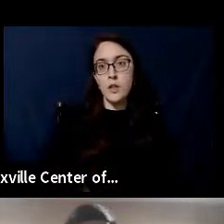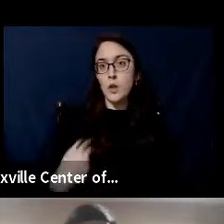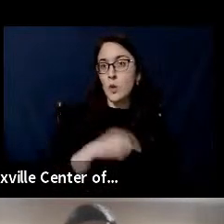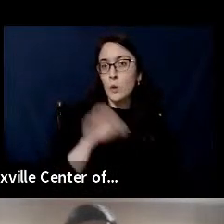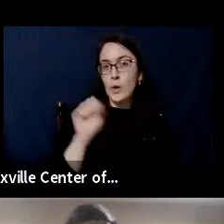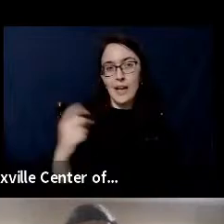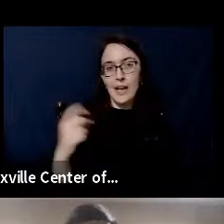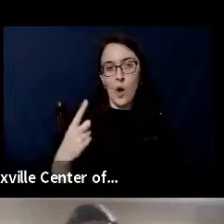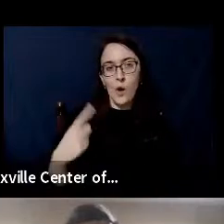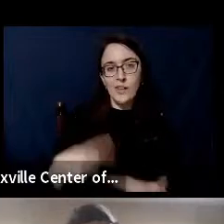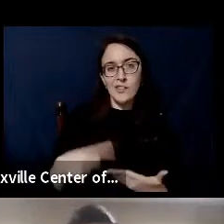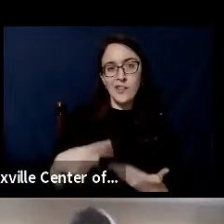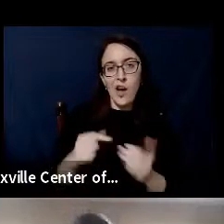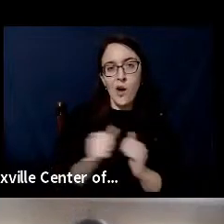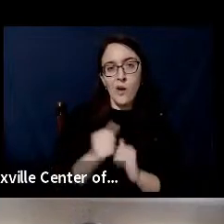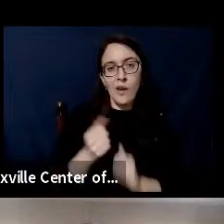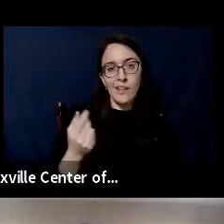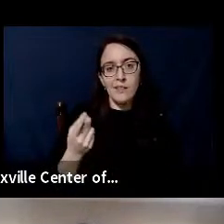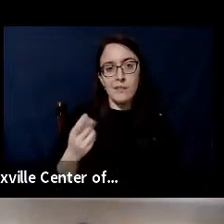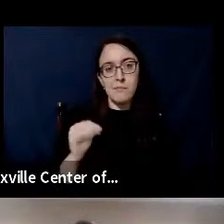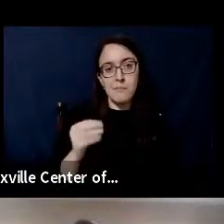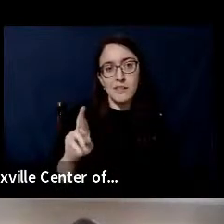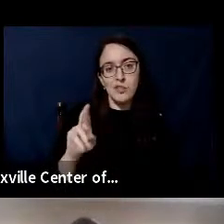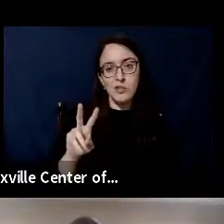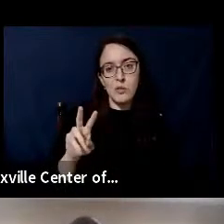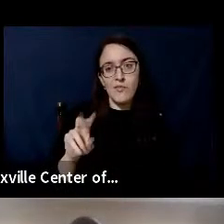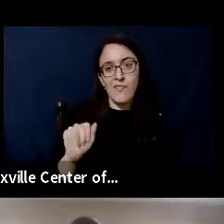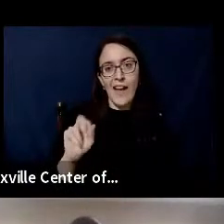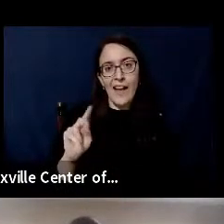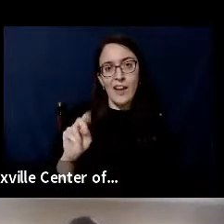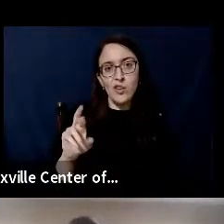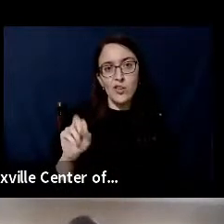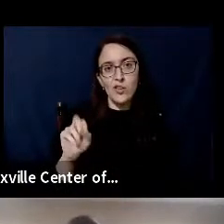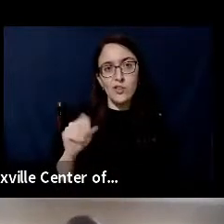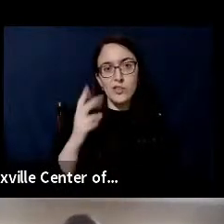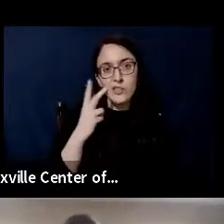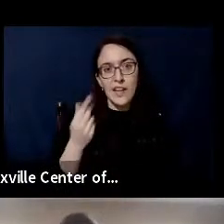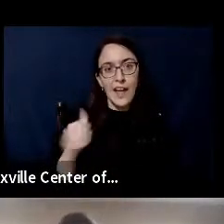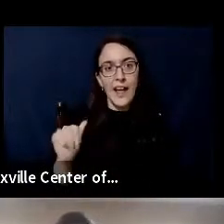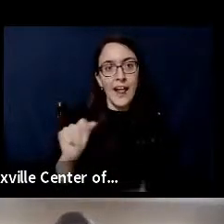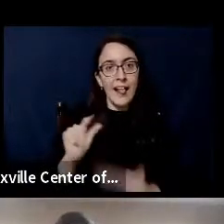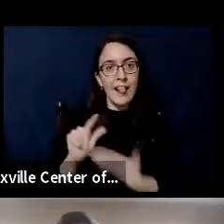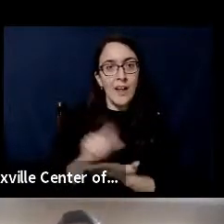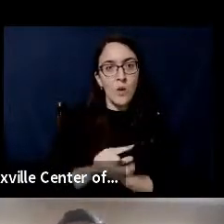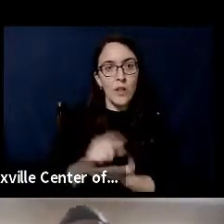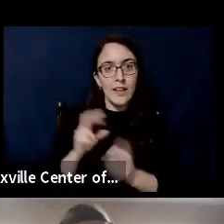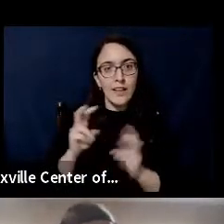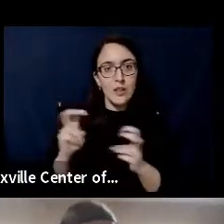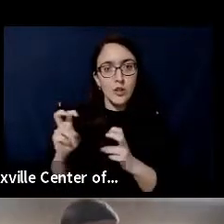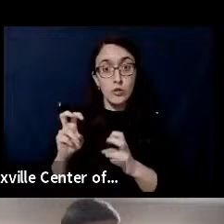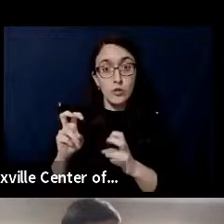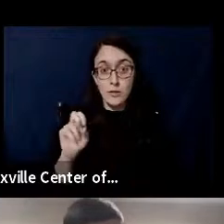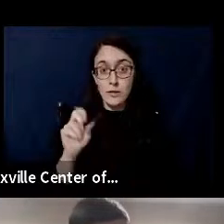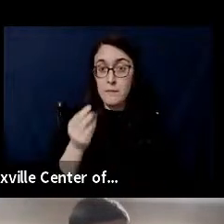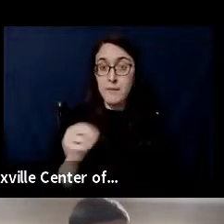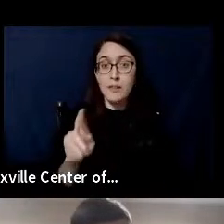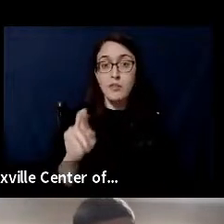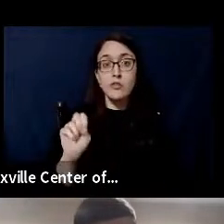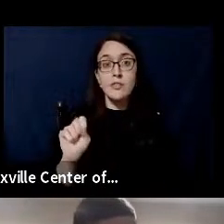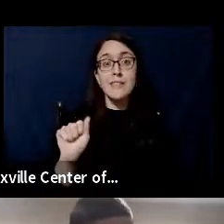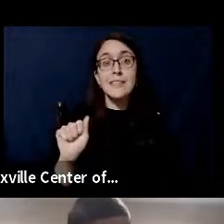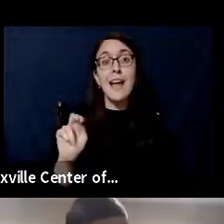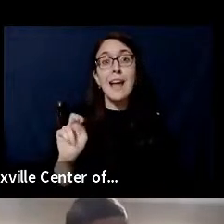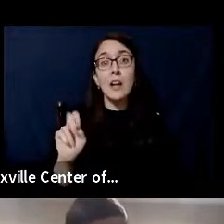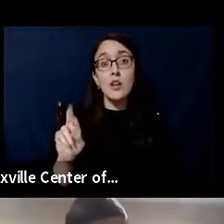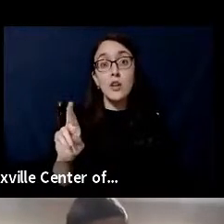Mr. Sanders and see if there's any legal issue with that. I don't foresee any. Mr. Sanders, if you're on, do you have